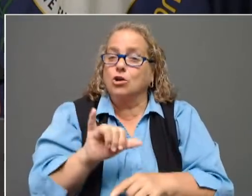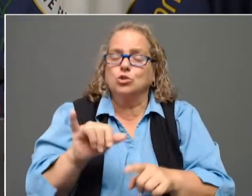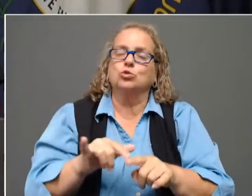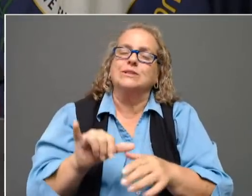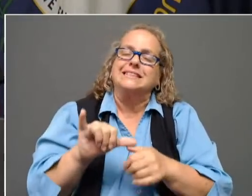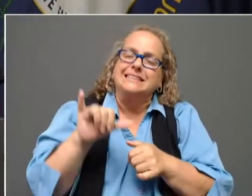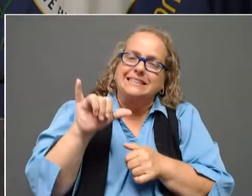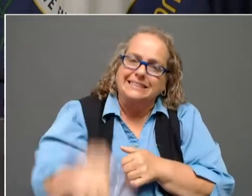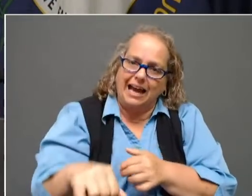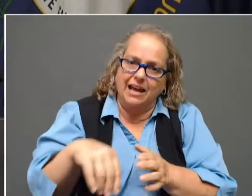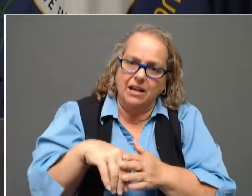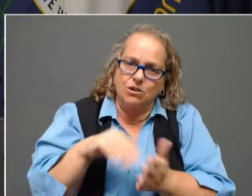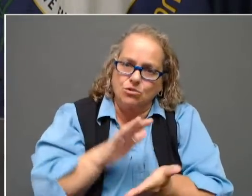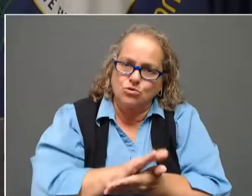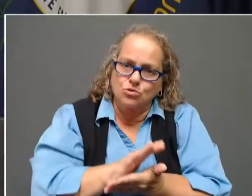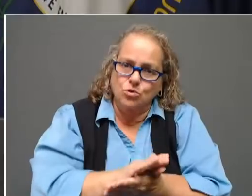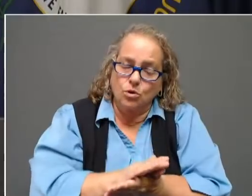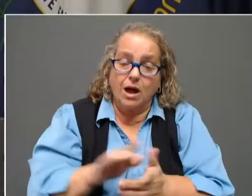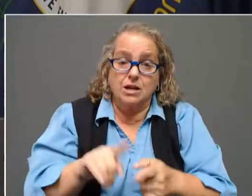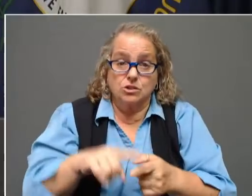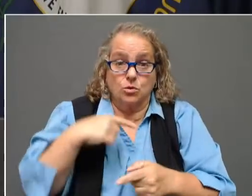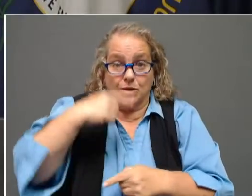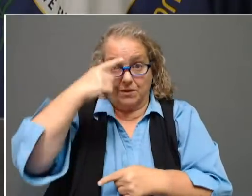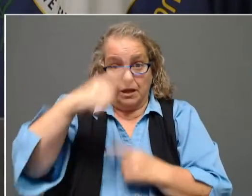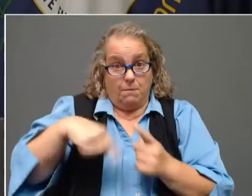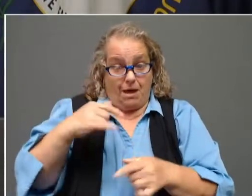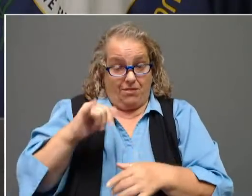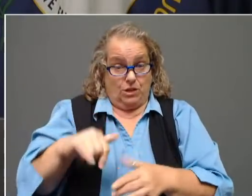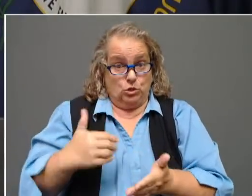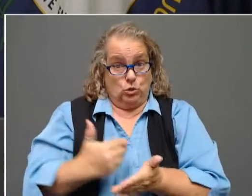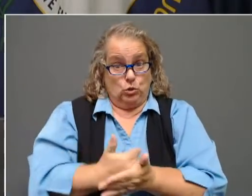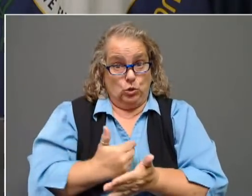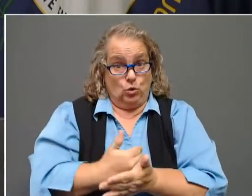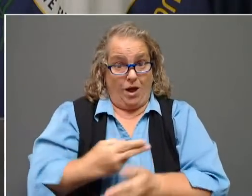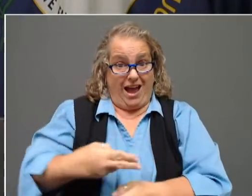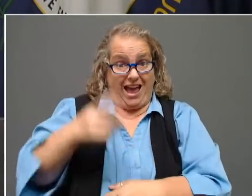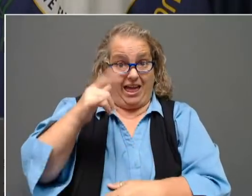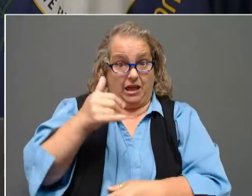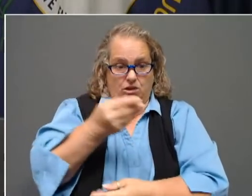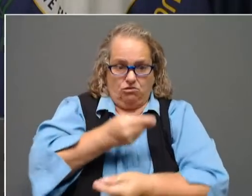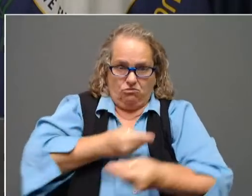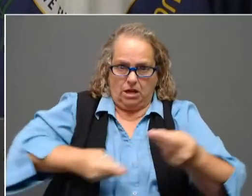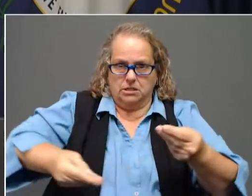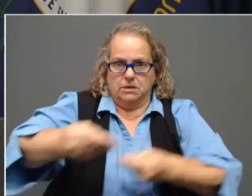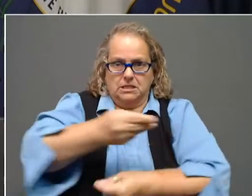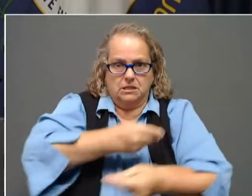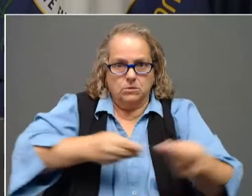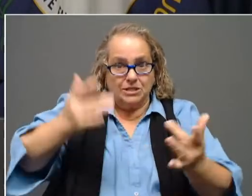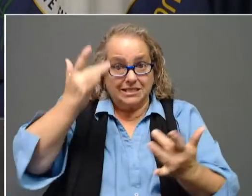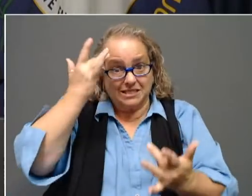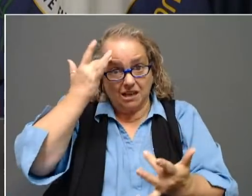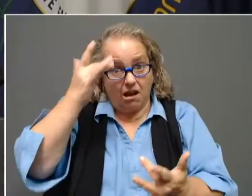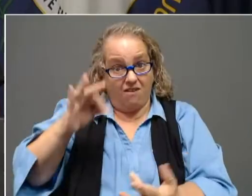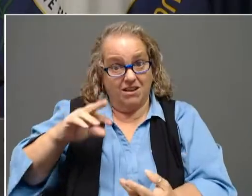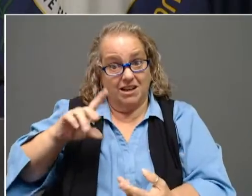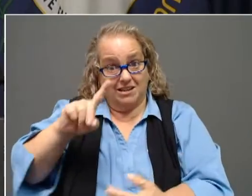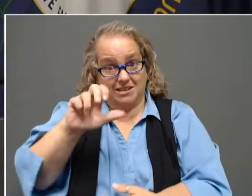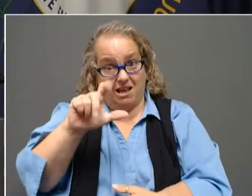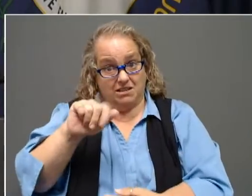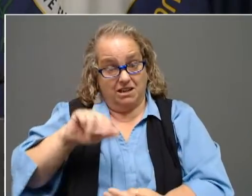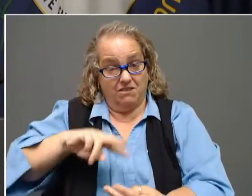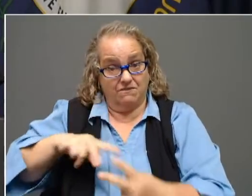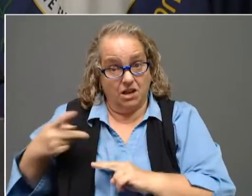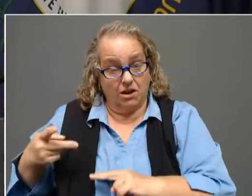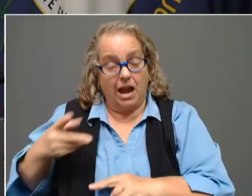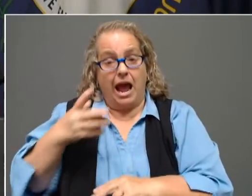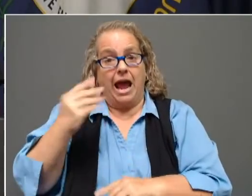think about this new highly transmissible Delta variant and the potential impact it has on unvaccinated children